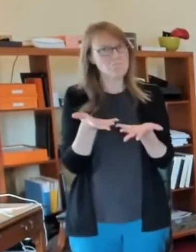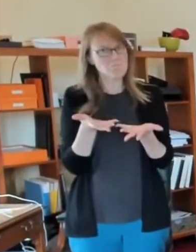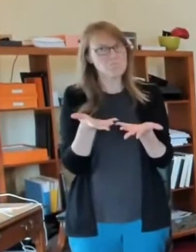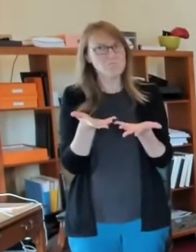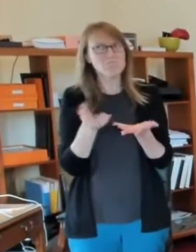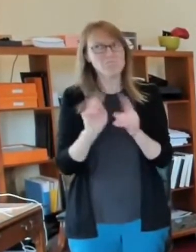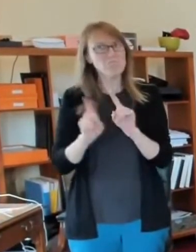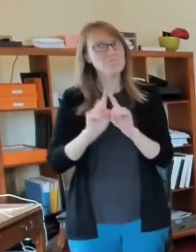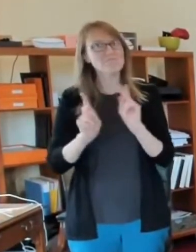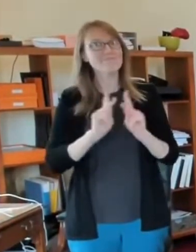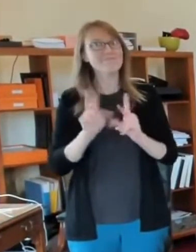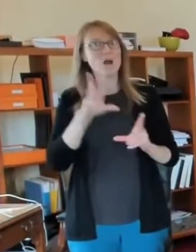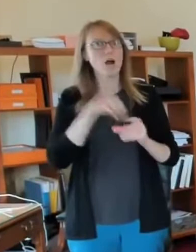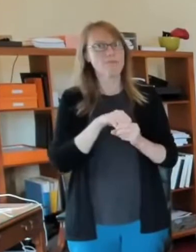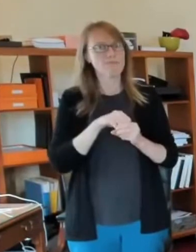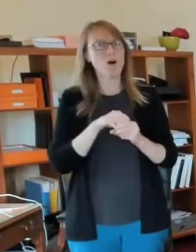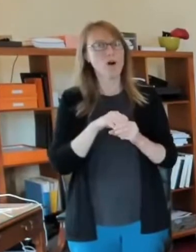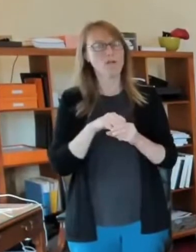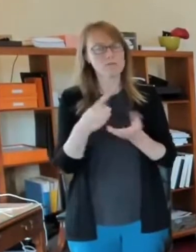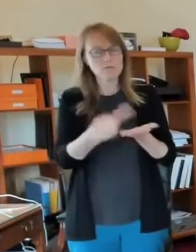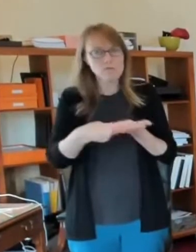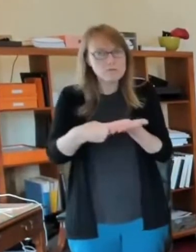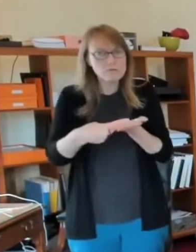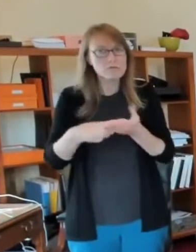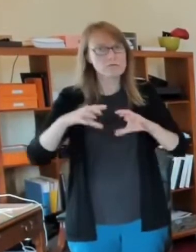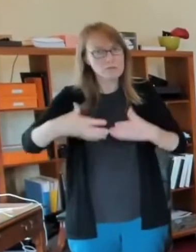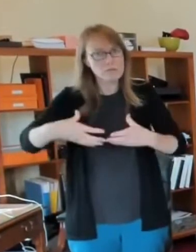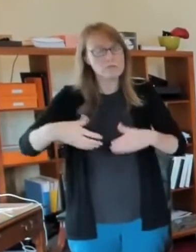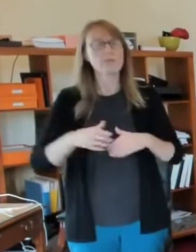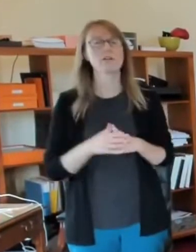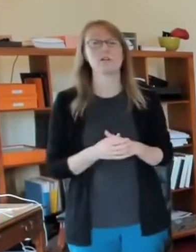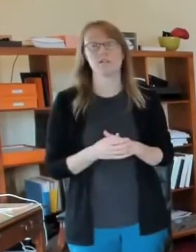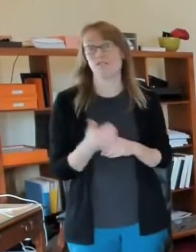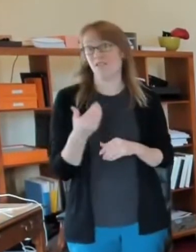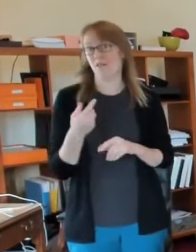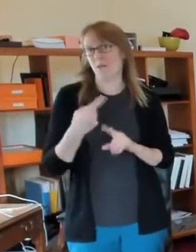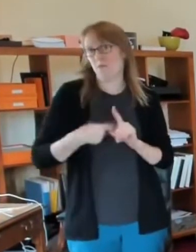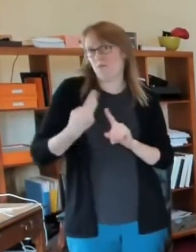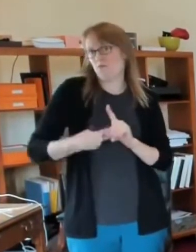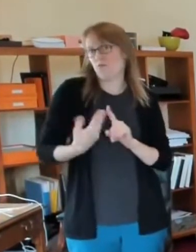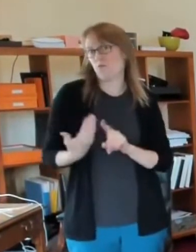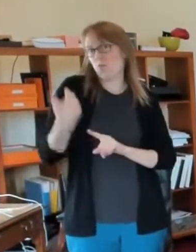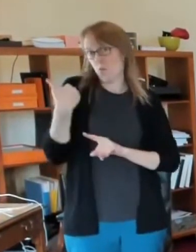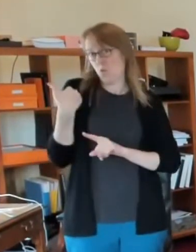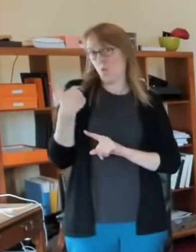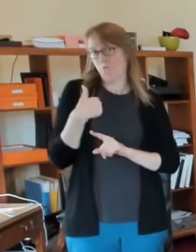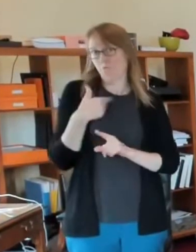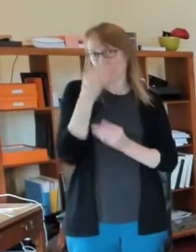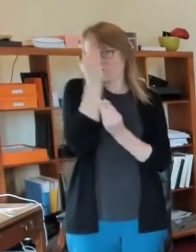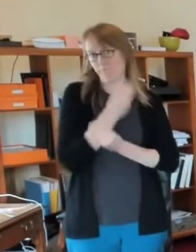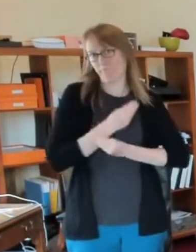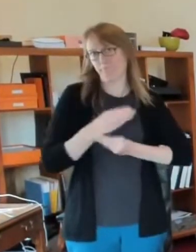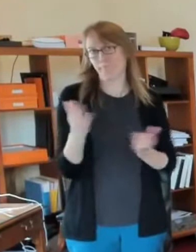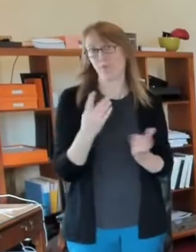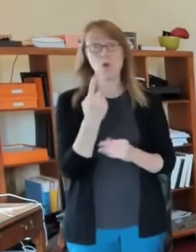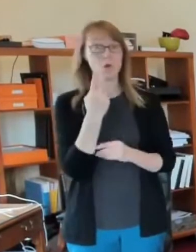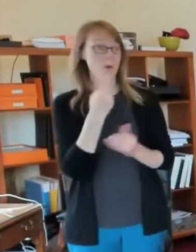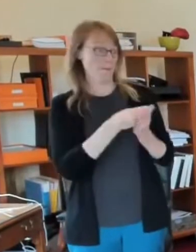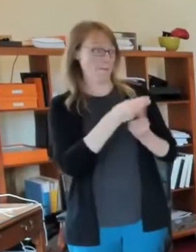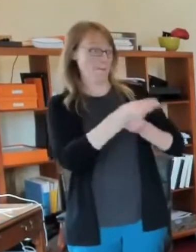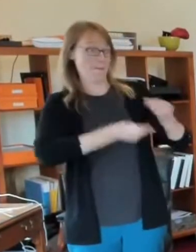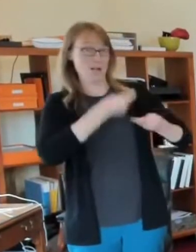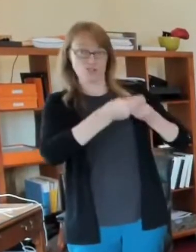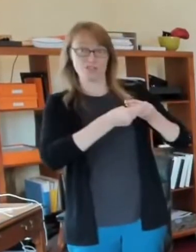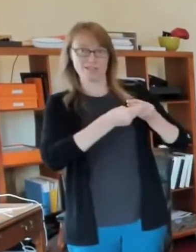now, that I had made an amendment to the budget to take just a little under $1